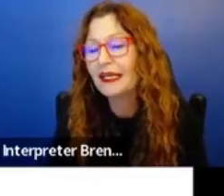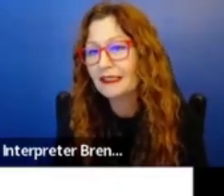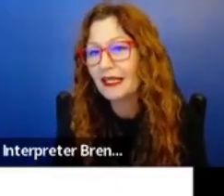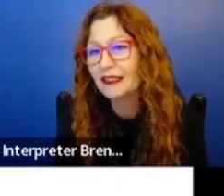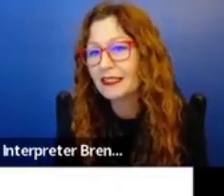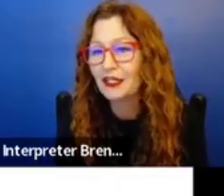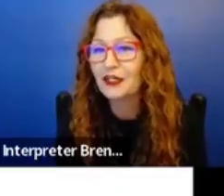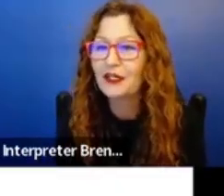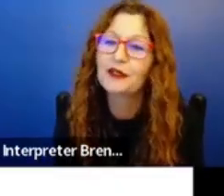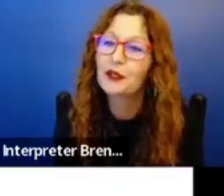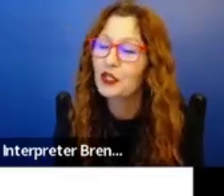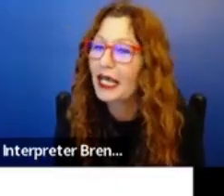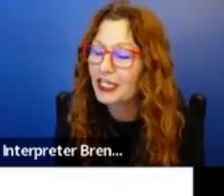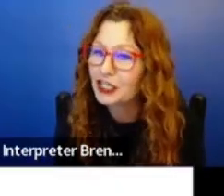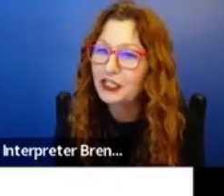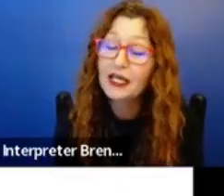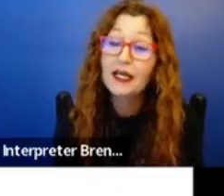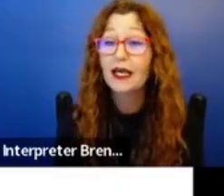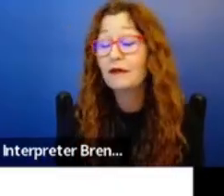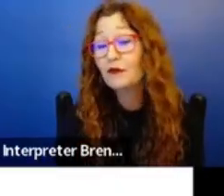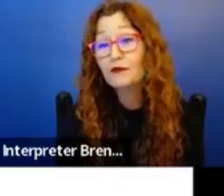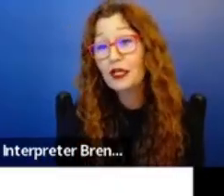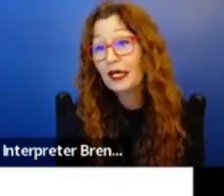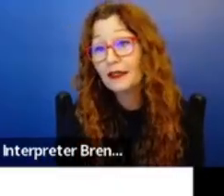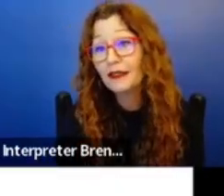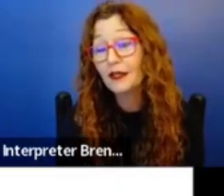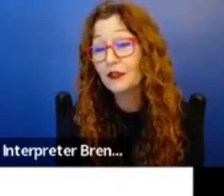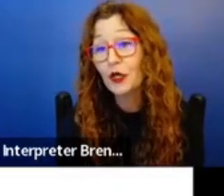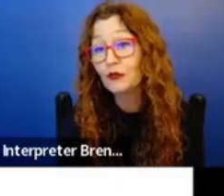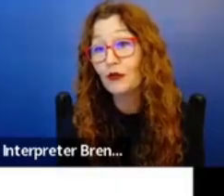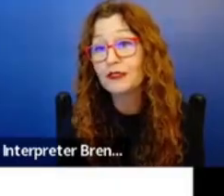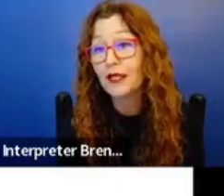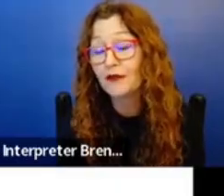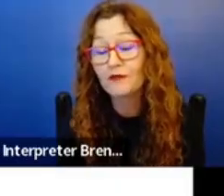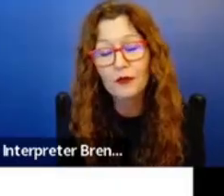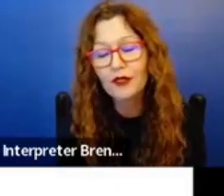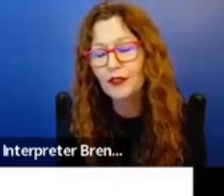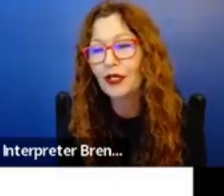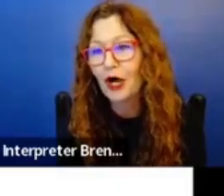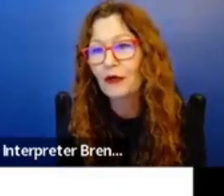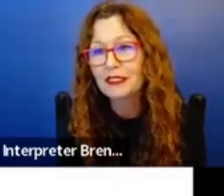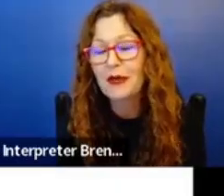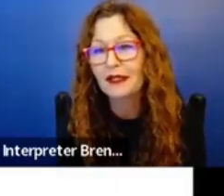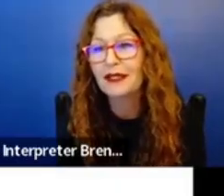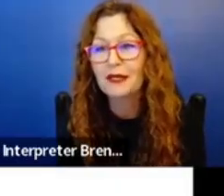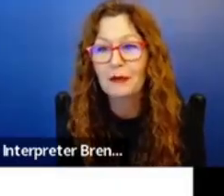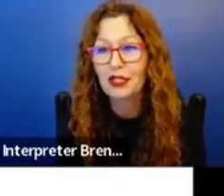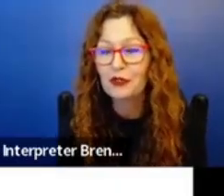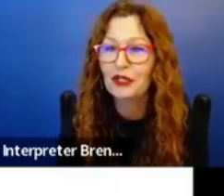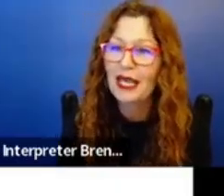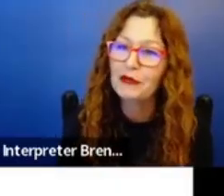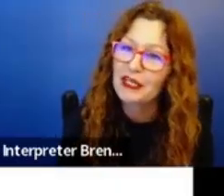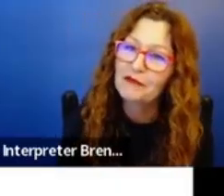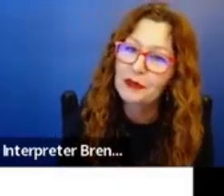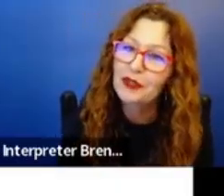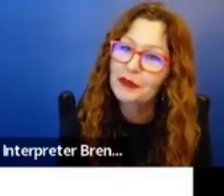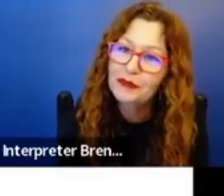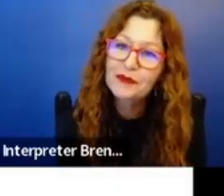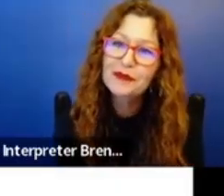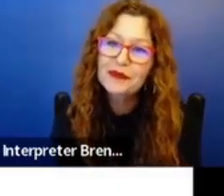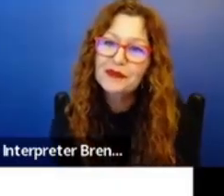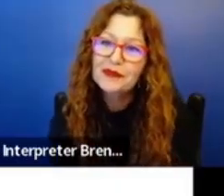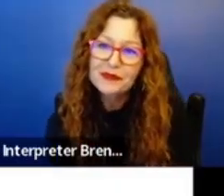alphabet into your communication. And if you forget or you don't know the sign for a word, you can always spell it and be able to communicate with deaf